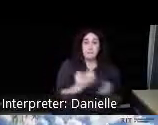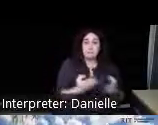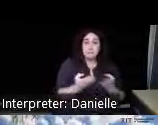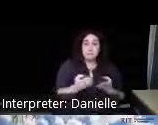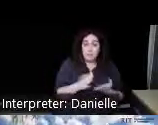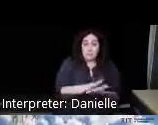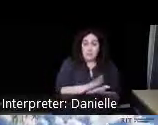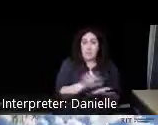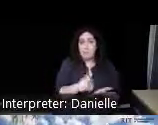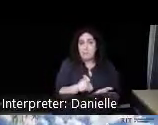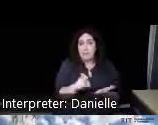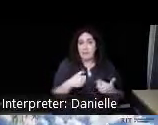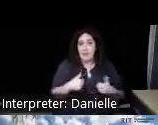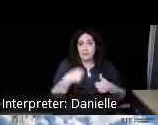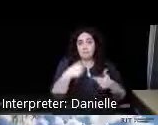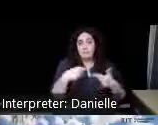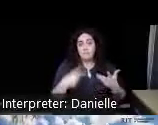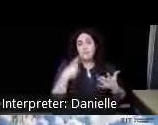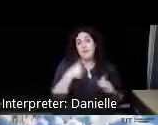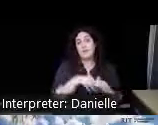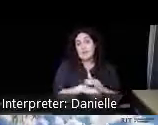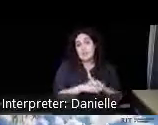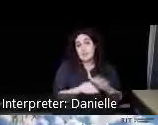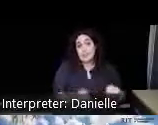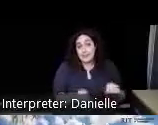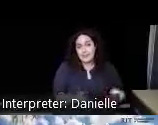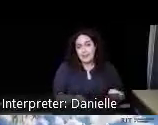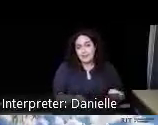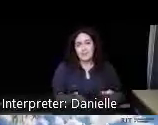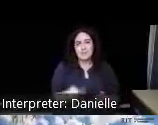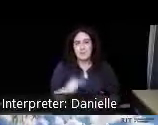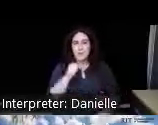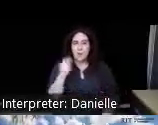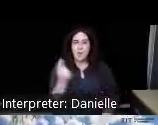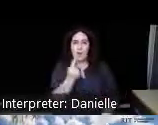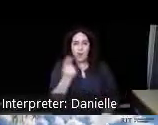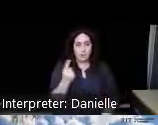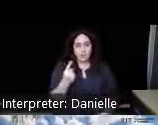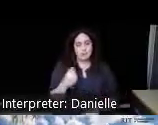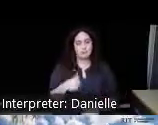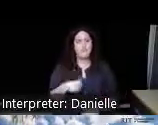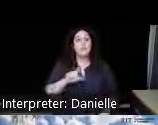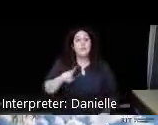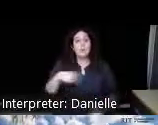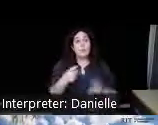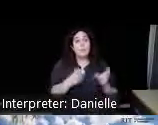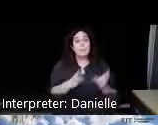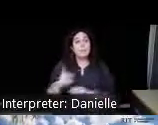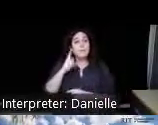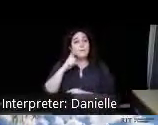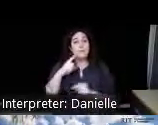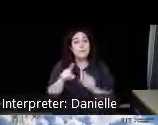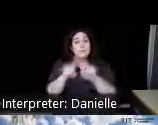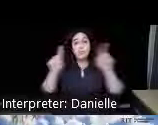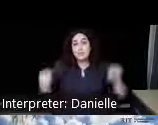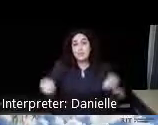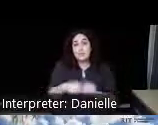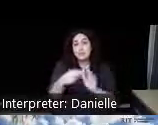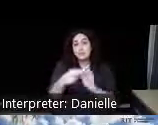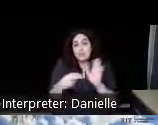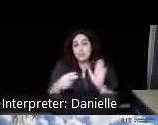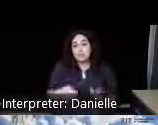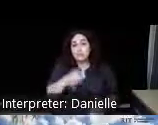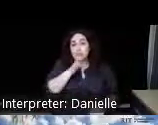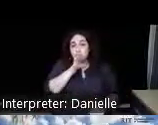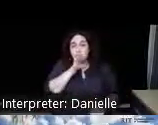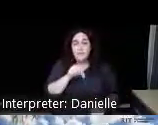more emphasis on making PDFs accessible for people who use screen readers rather than detailed guidance covering a range